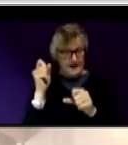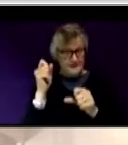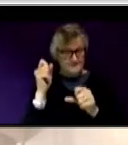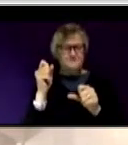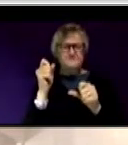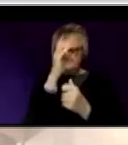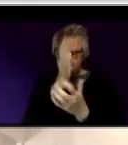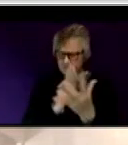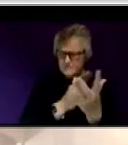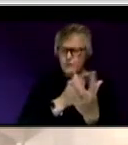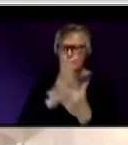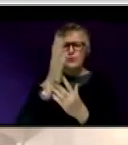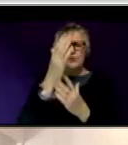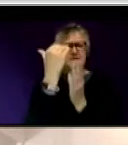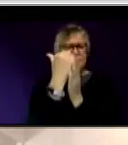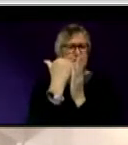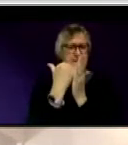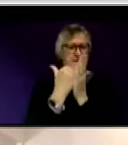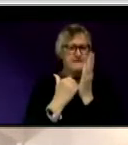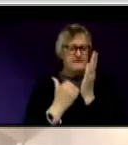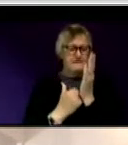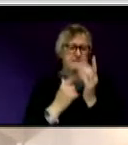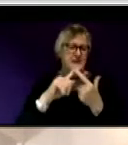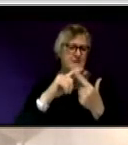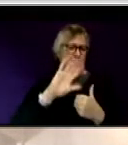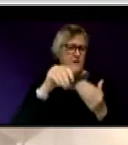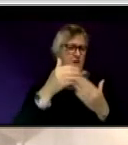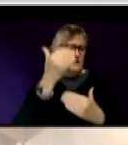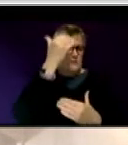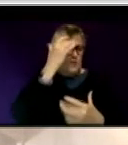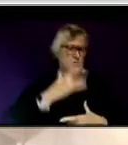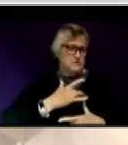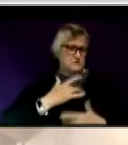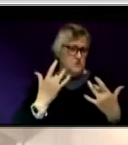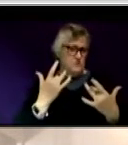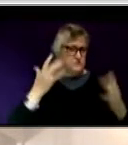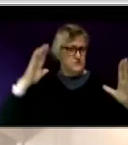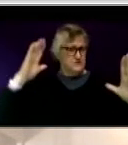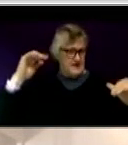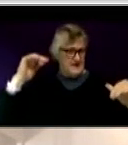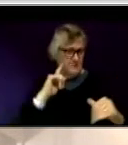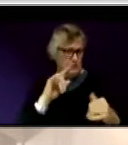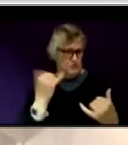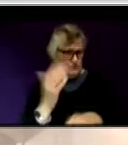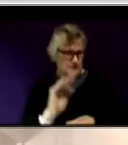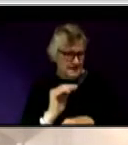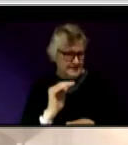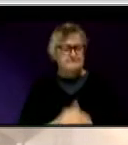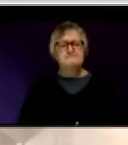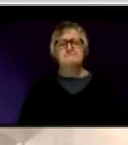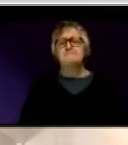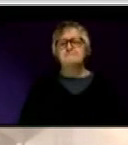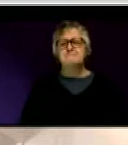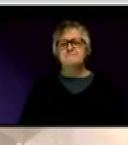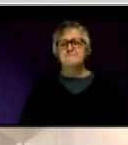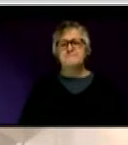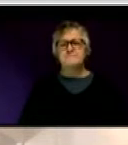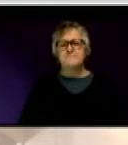we're all on the same page about what's going on today. So bear with me real quick.